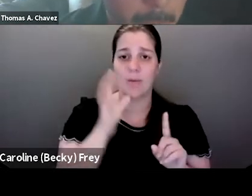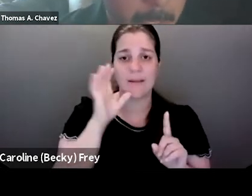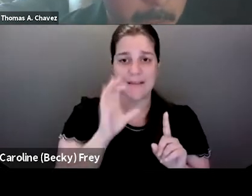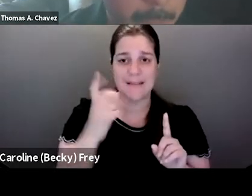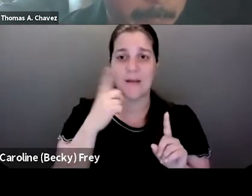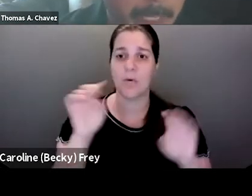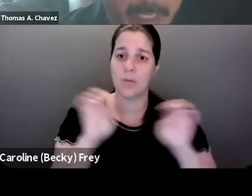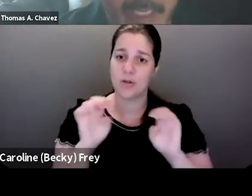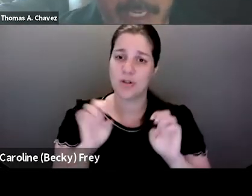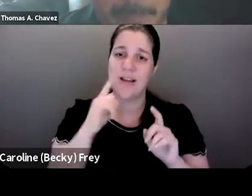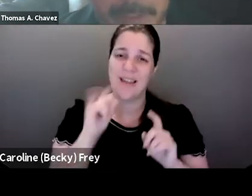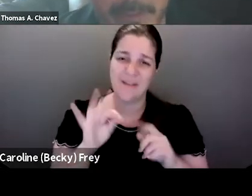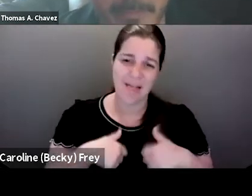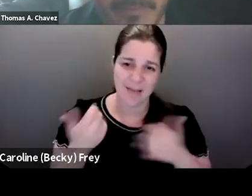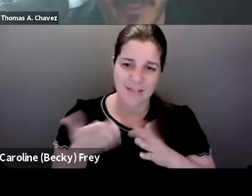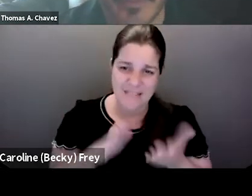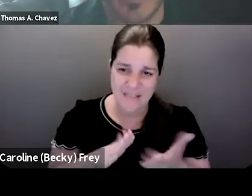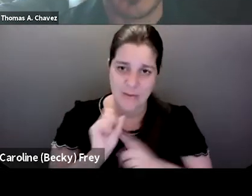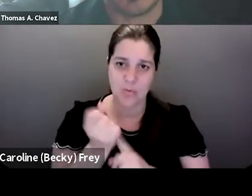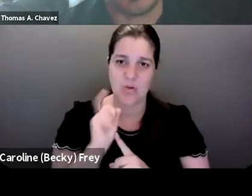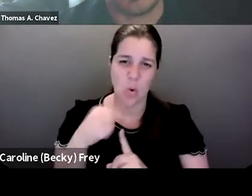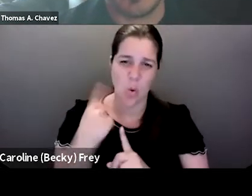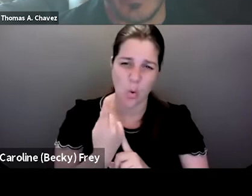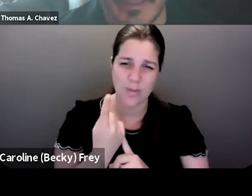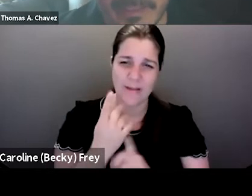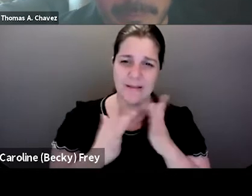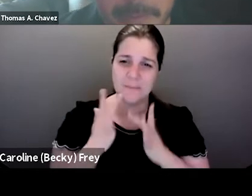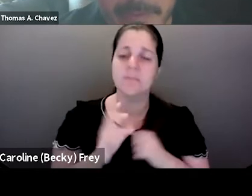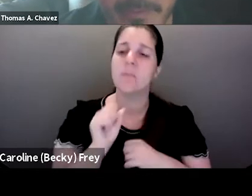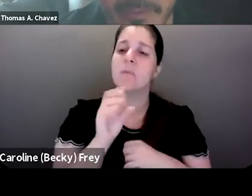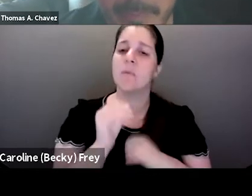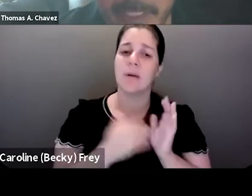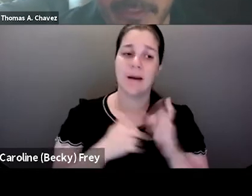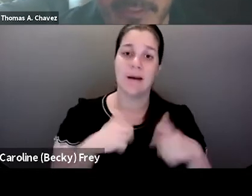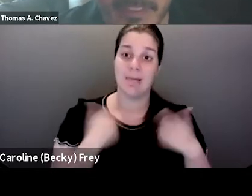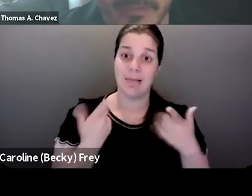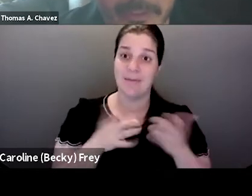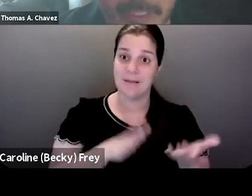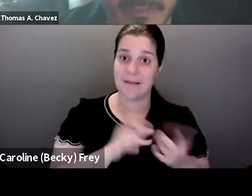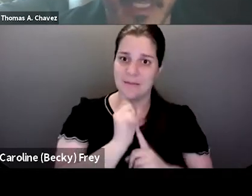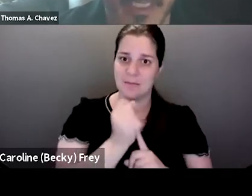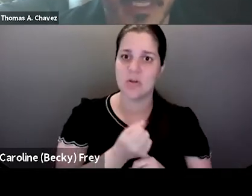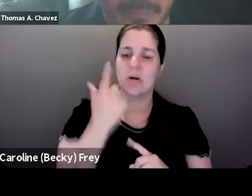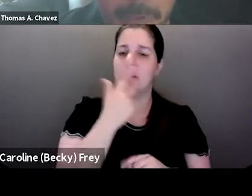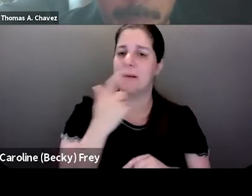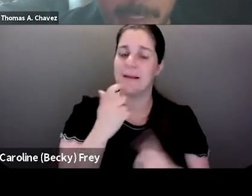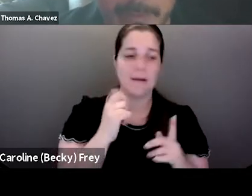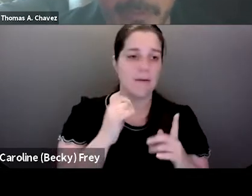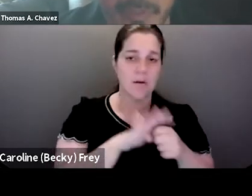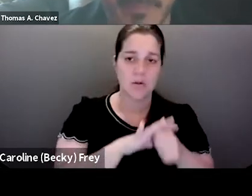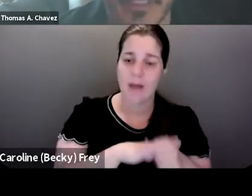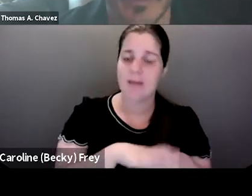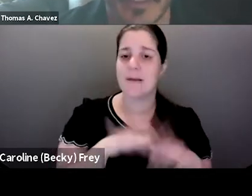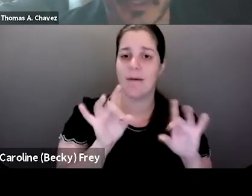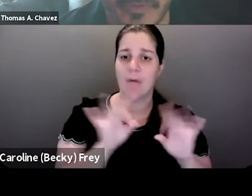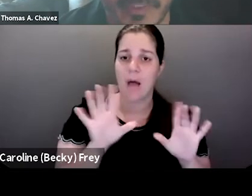death situation. Particular risk factors thus are experiences of discrimination, minority stress, exposure to violence